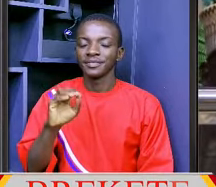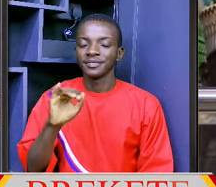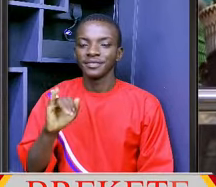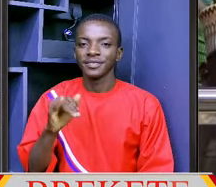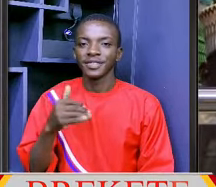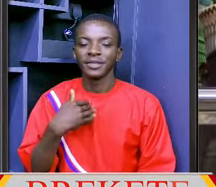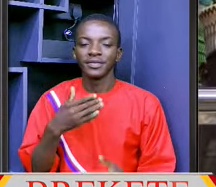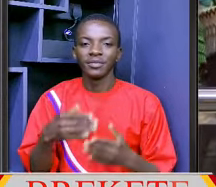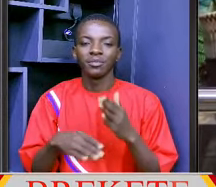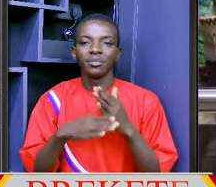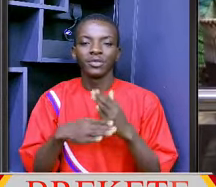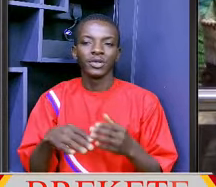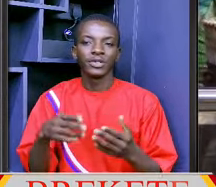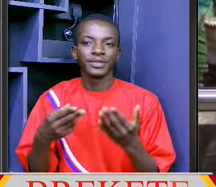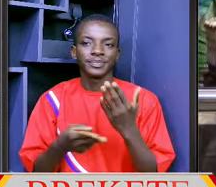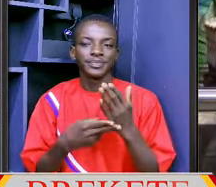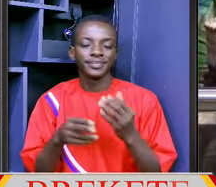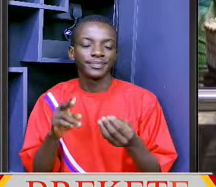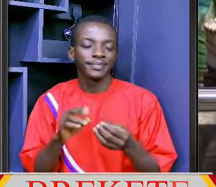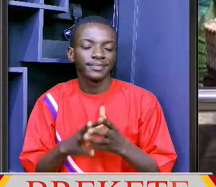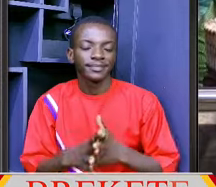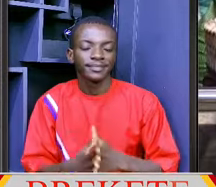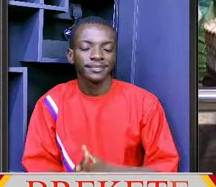whether in don't block the account.